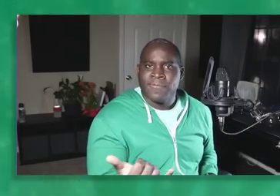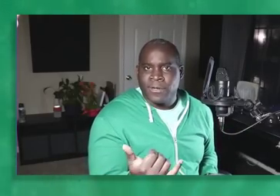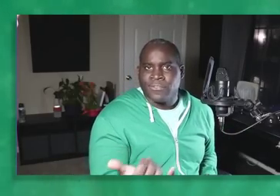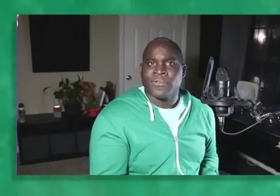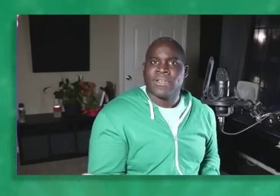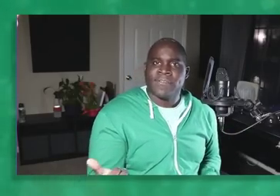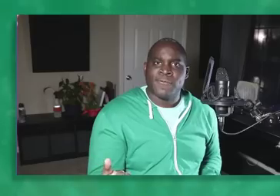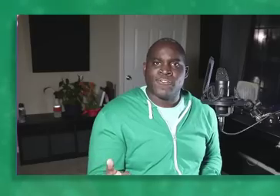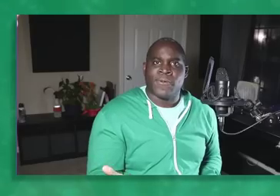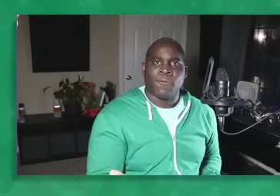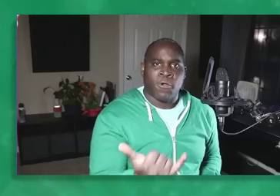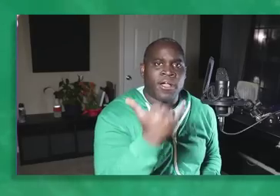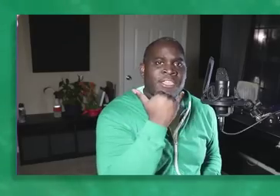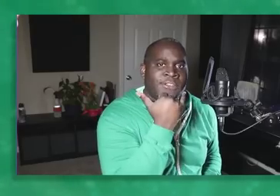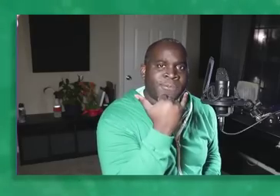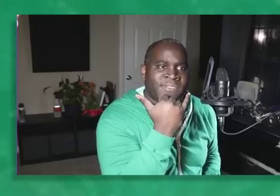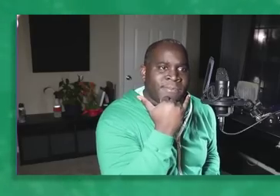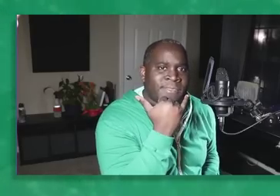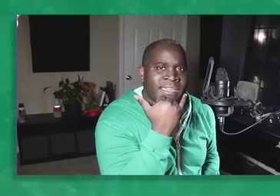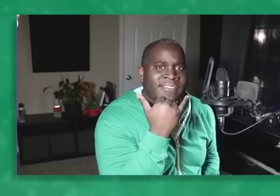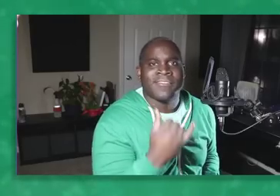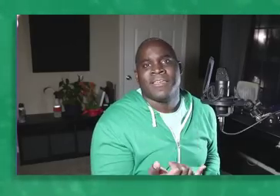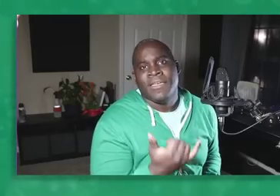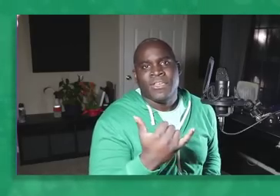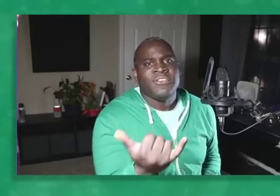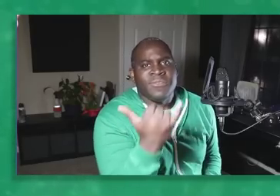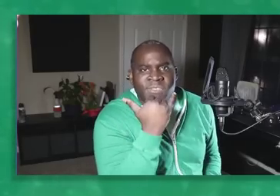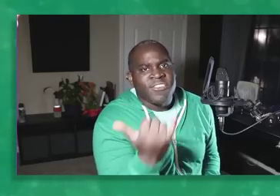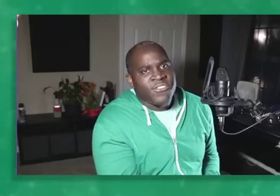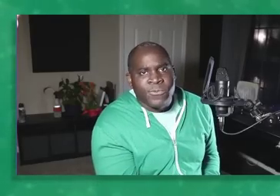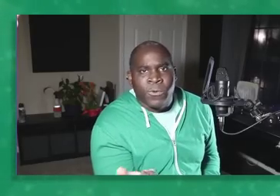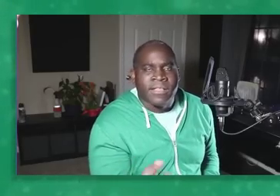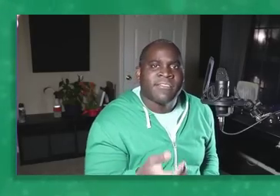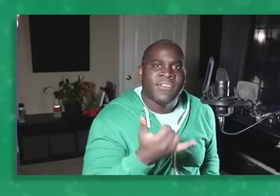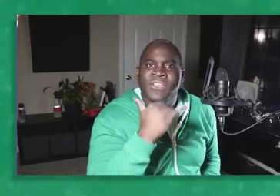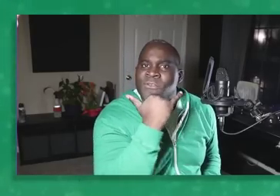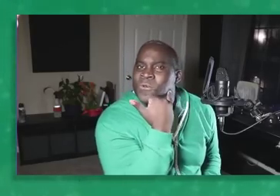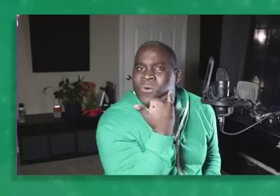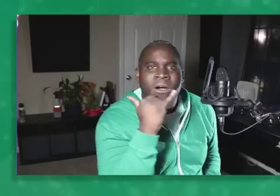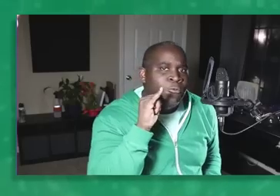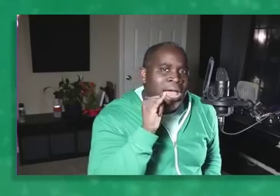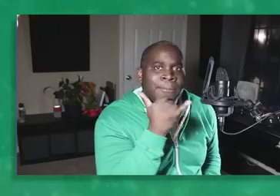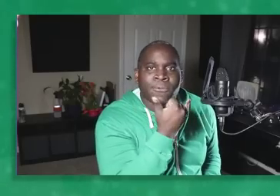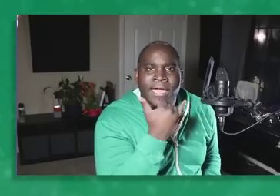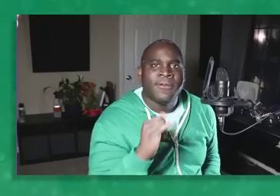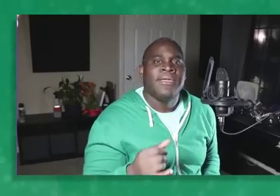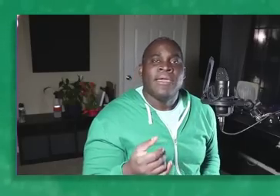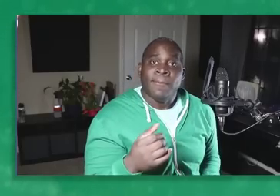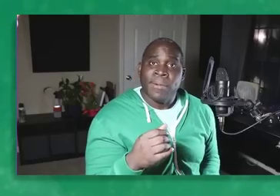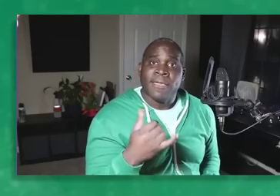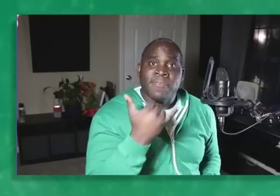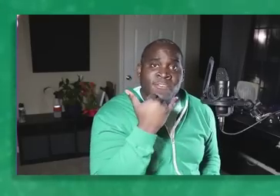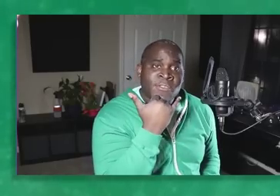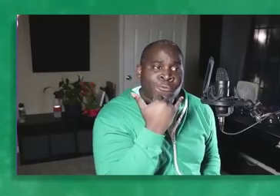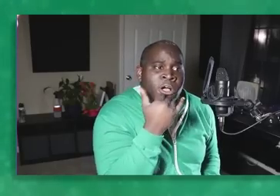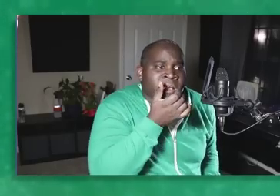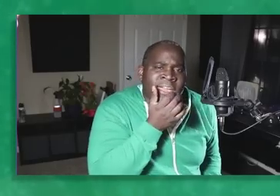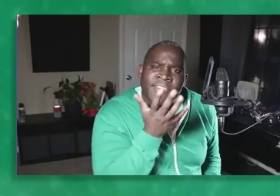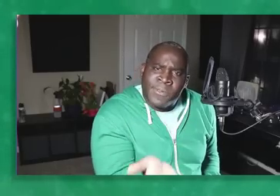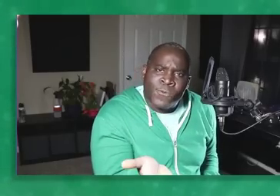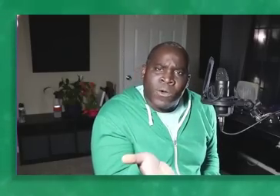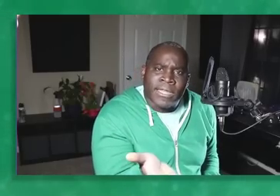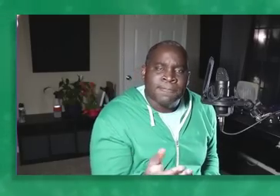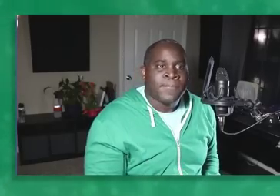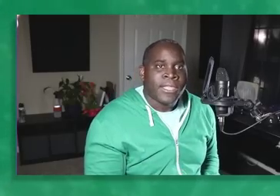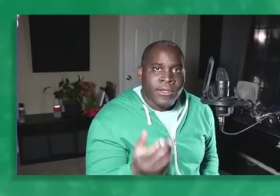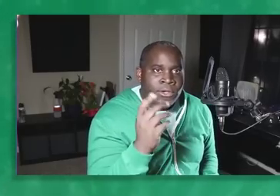lot of different alternatives for showing wrong. You could do this. You could do this just once. You could do a wraparound. But this means wrong, and